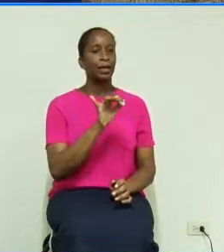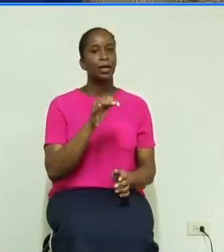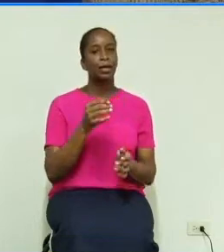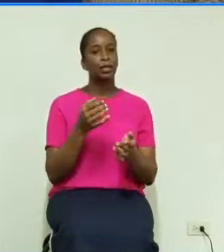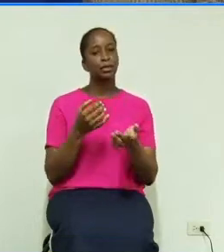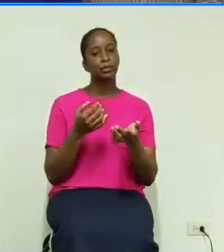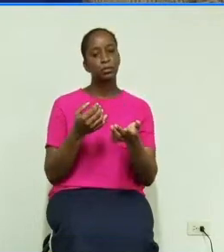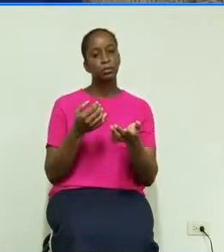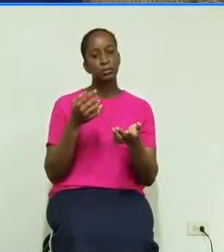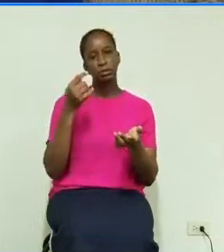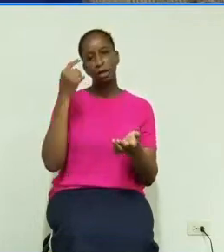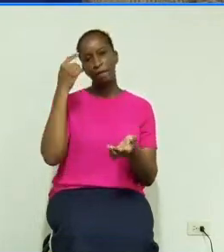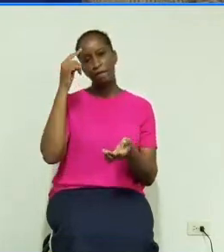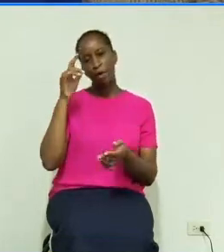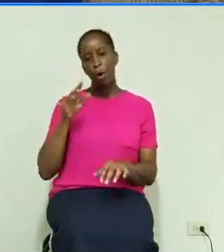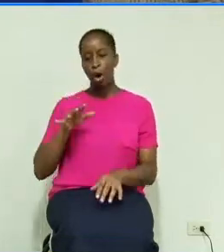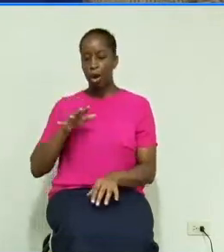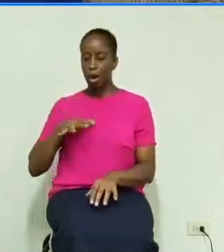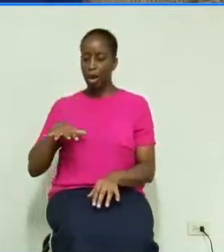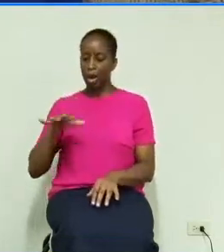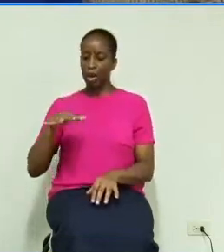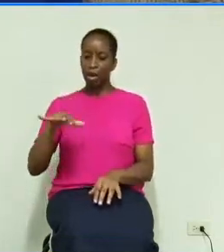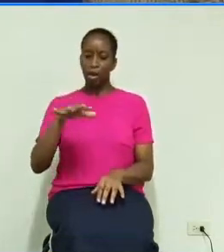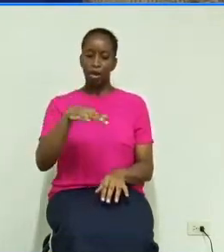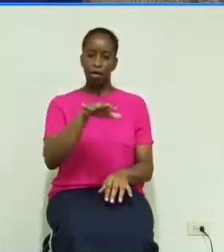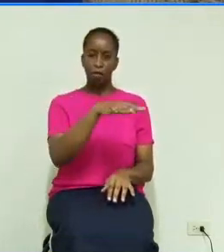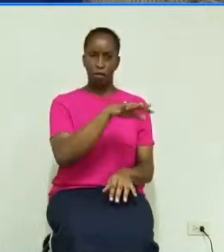We don't have that type of